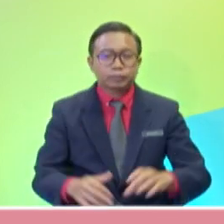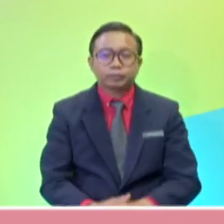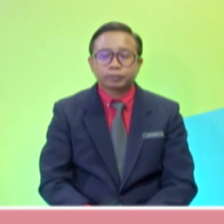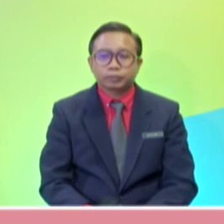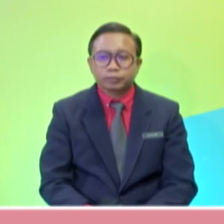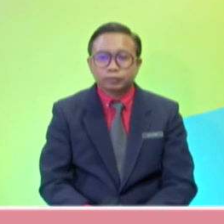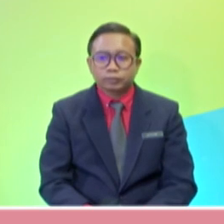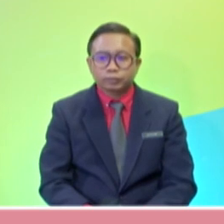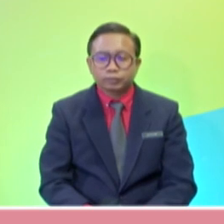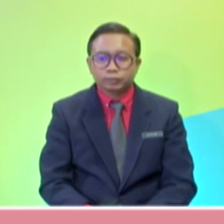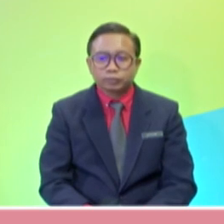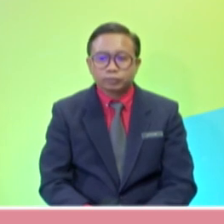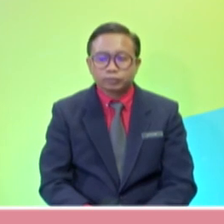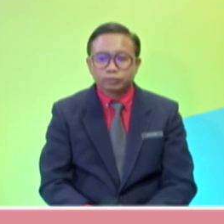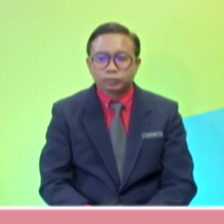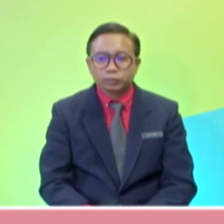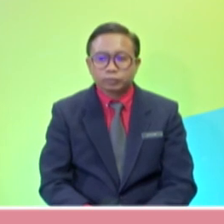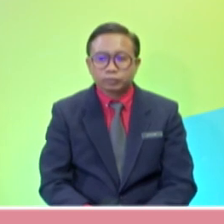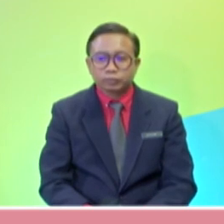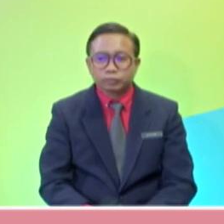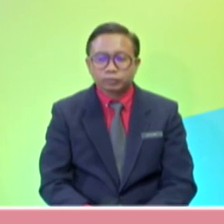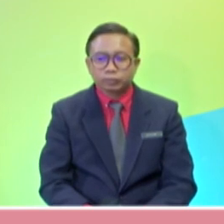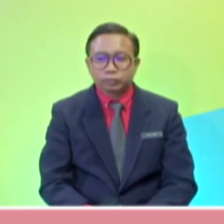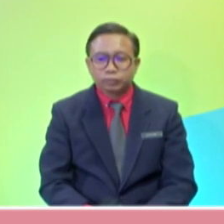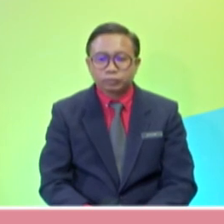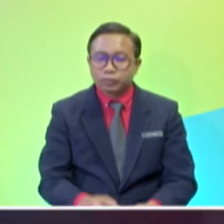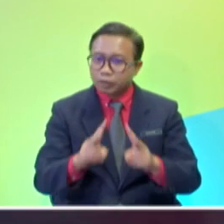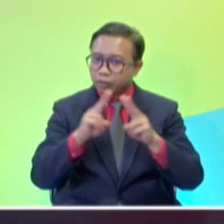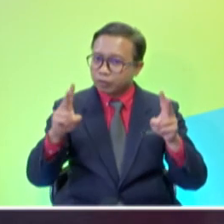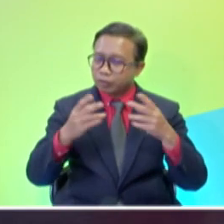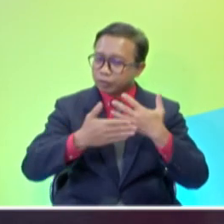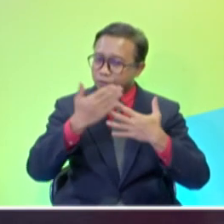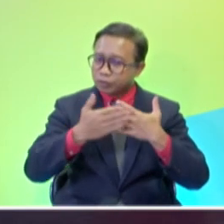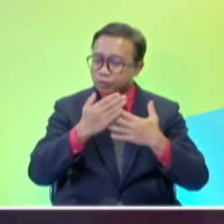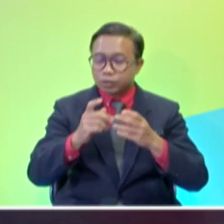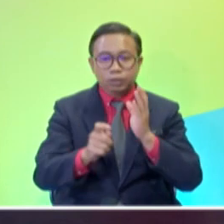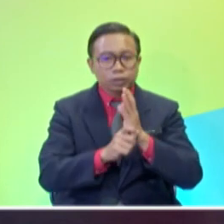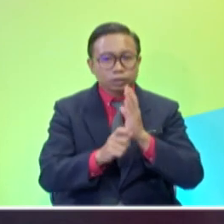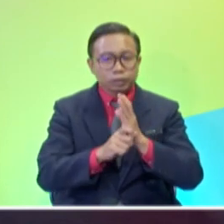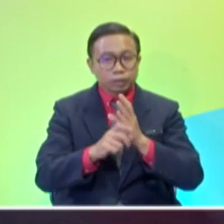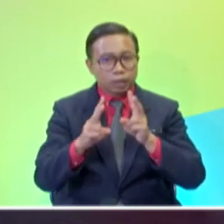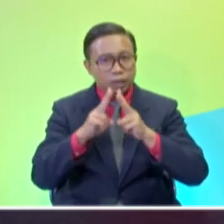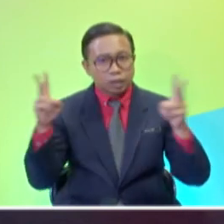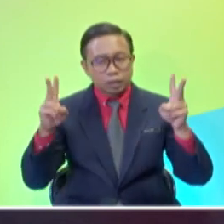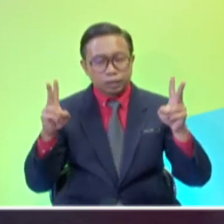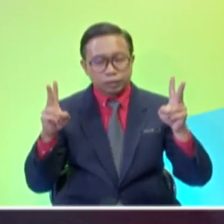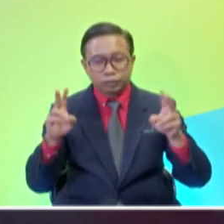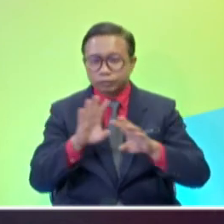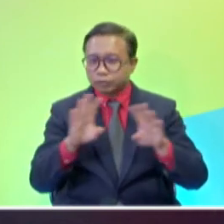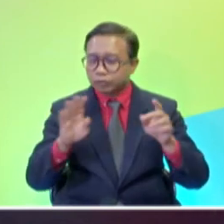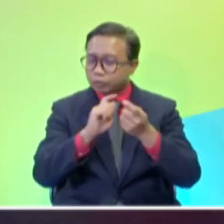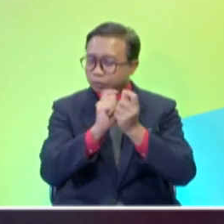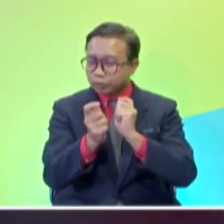right. Okay. So okay. the rest of you guys, very easy. You just add on the word really, because you don't need to